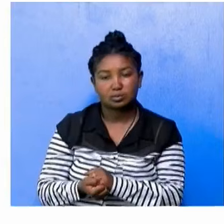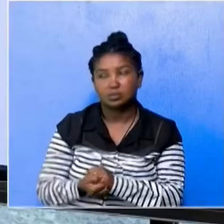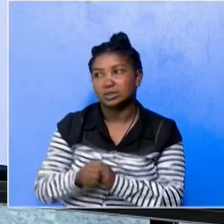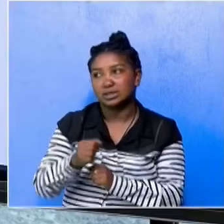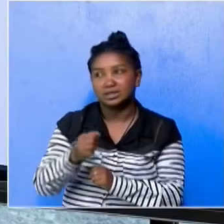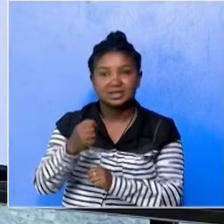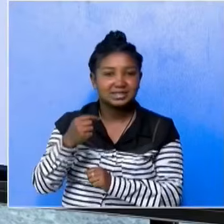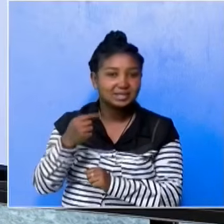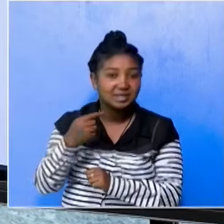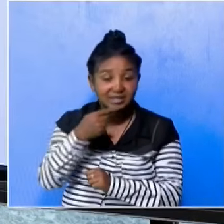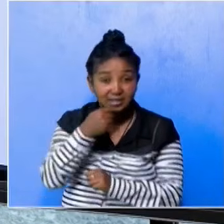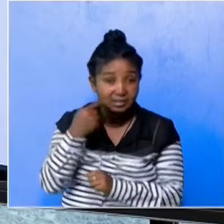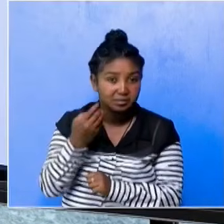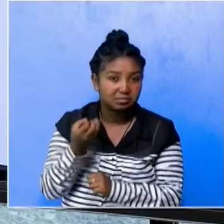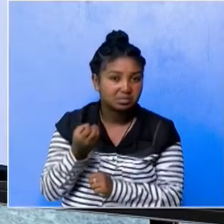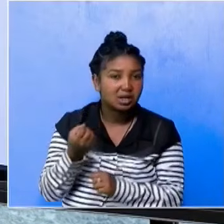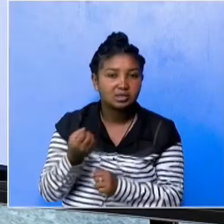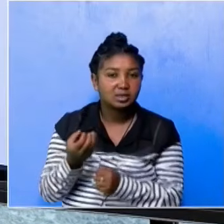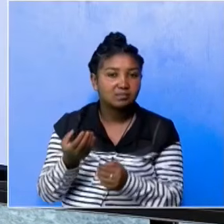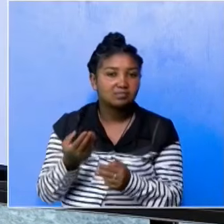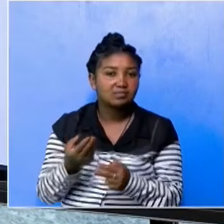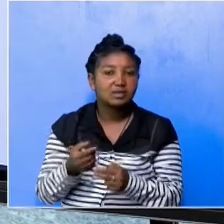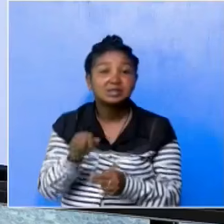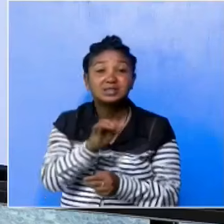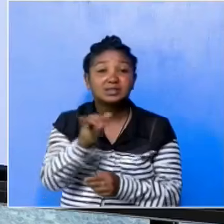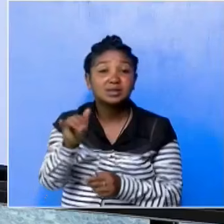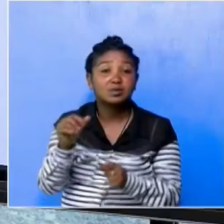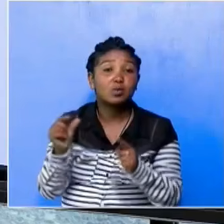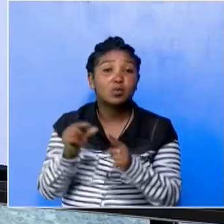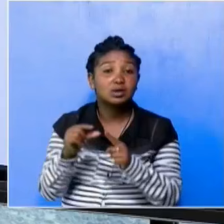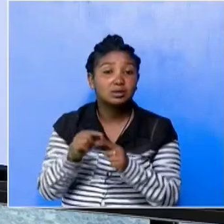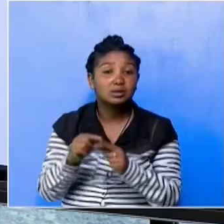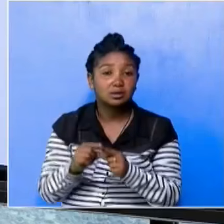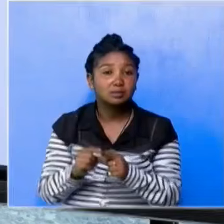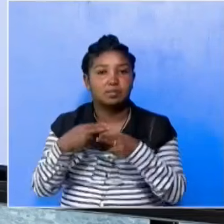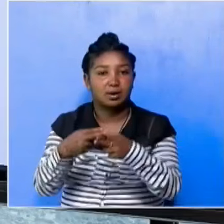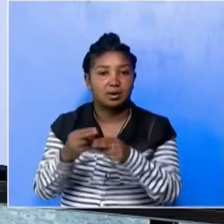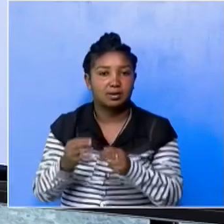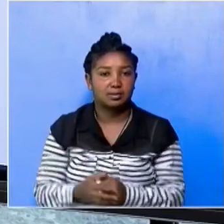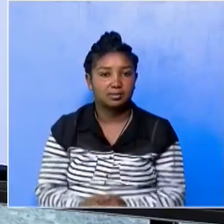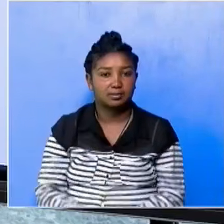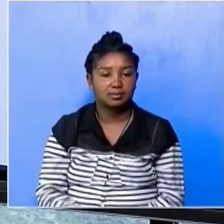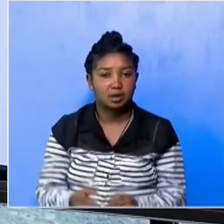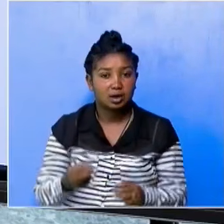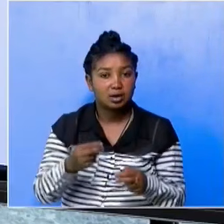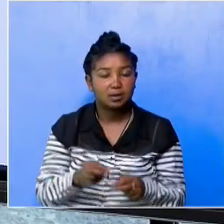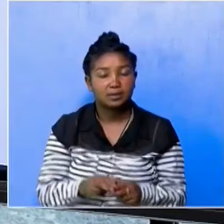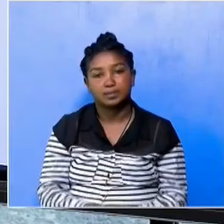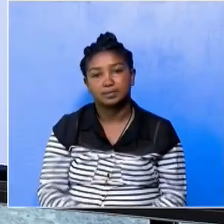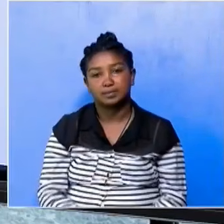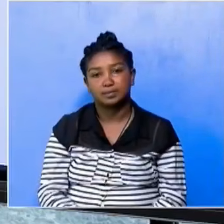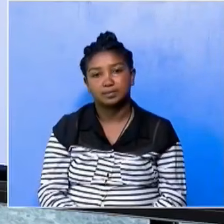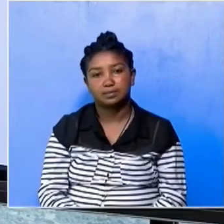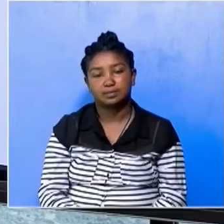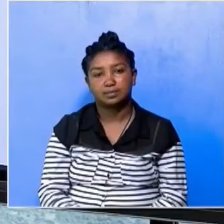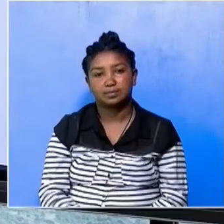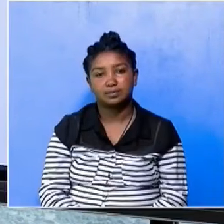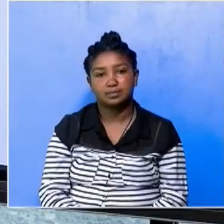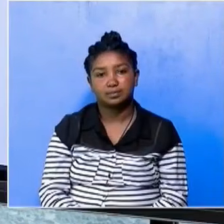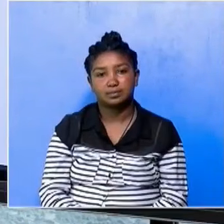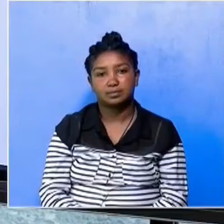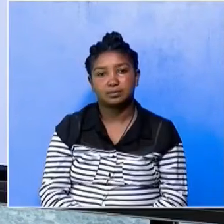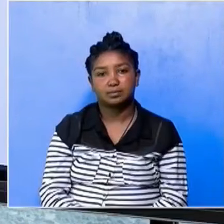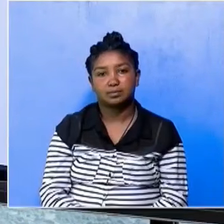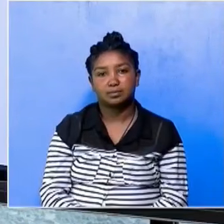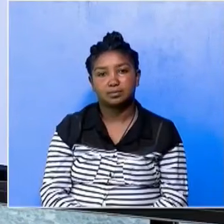Is it clear? Nice. Such kinds of words can be considered as irregular nouns, okay? Good. Come on to